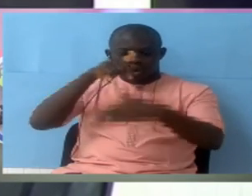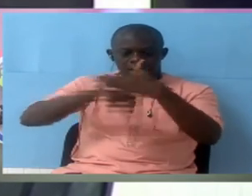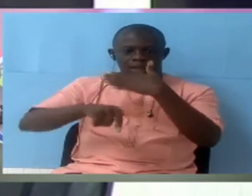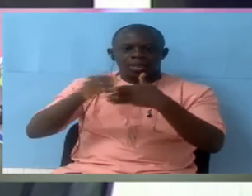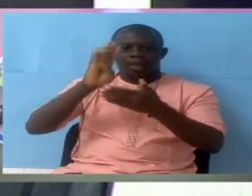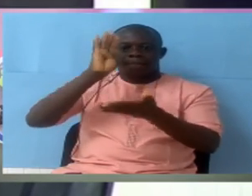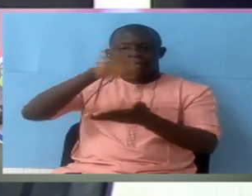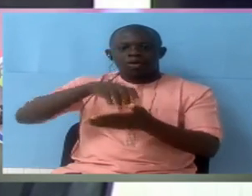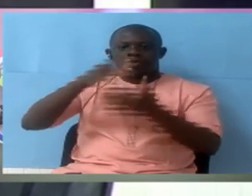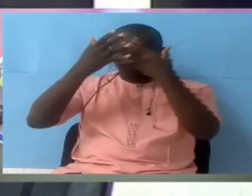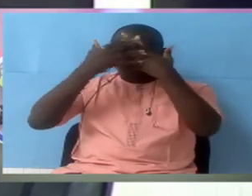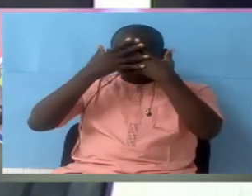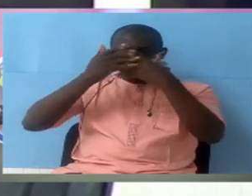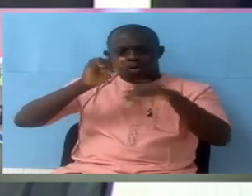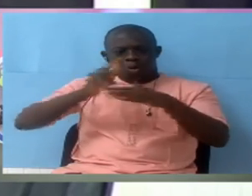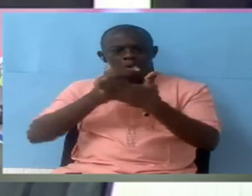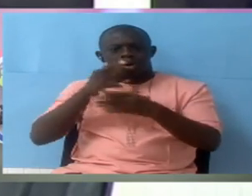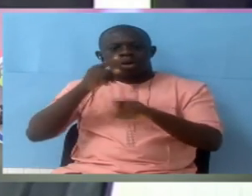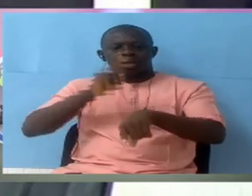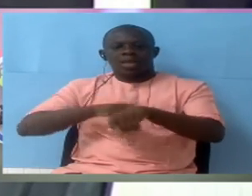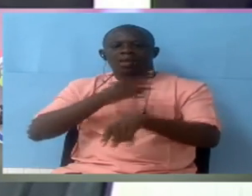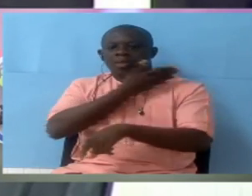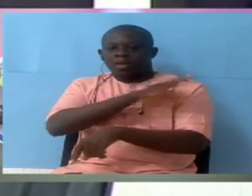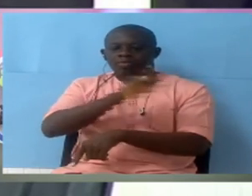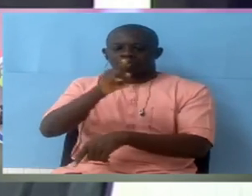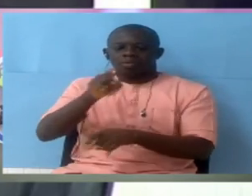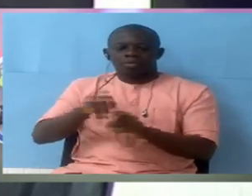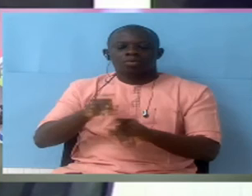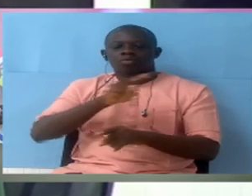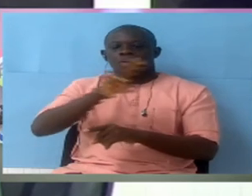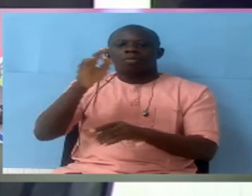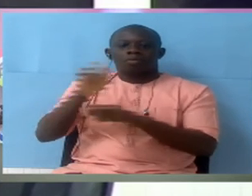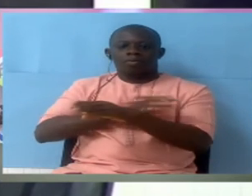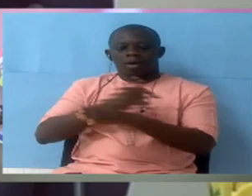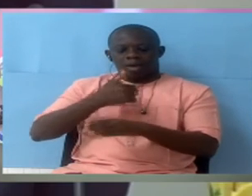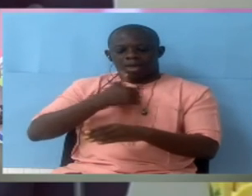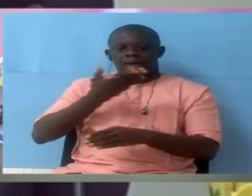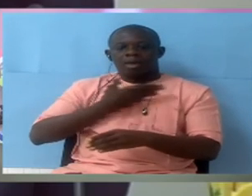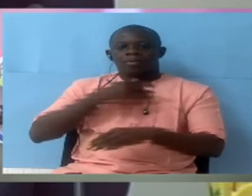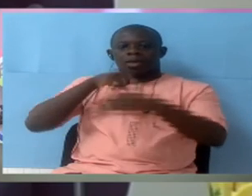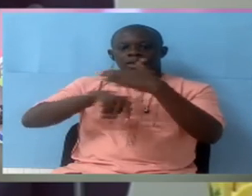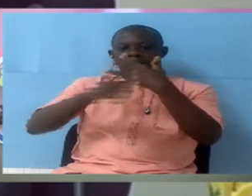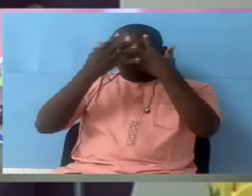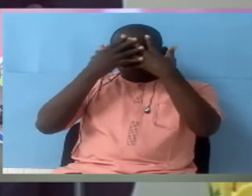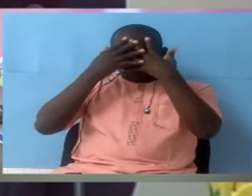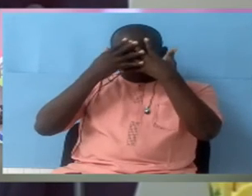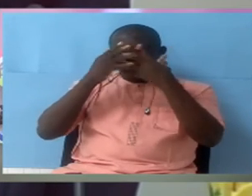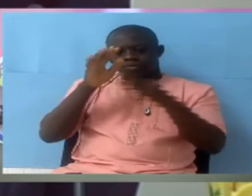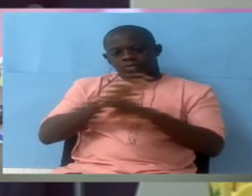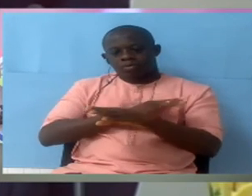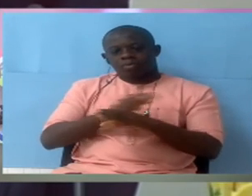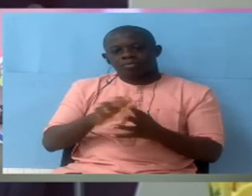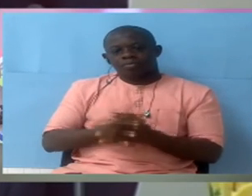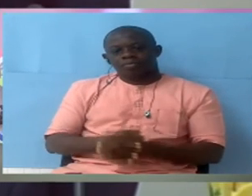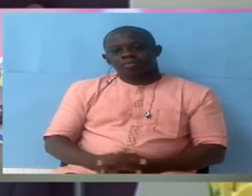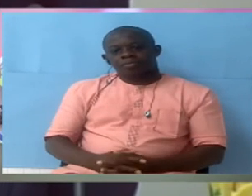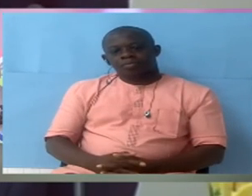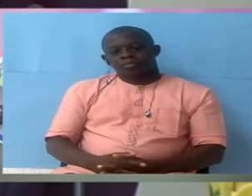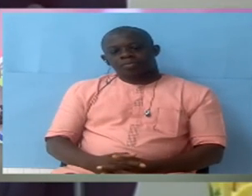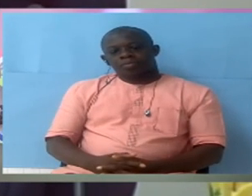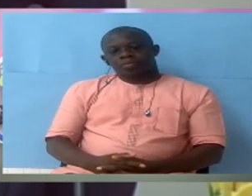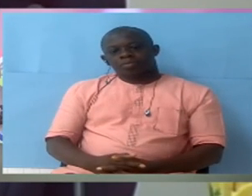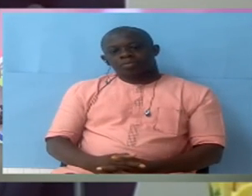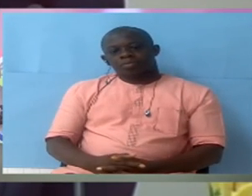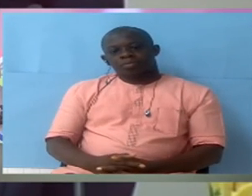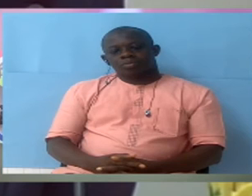won wala biñ la baye be pare la. I was in prison by then. Bobu mangi won ci kaso bi. How were you able to, or how was